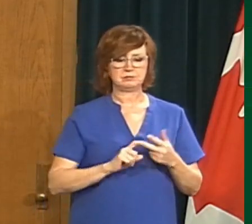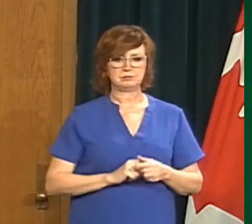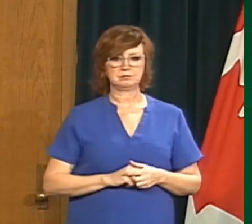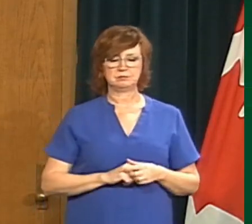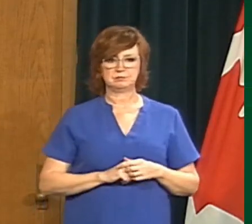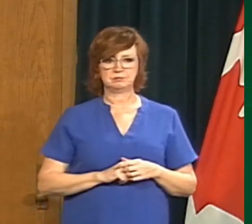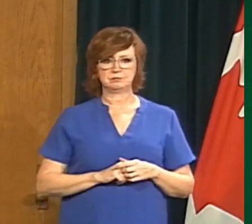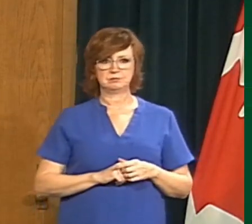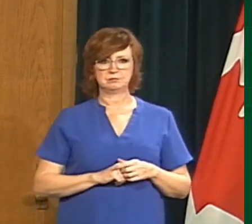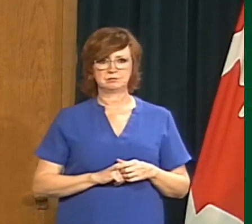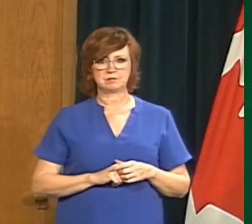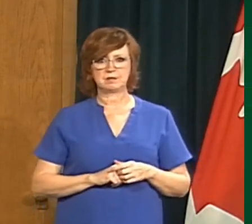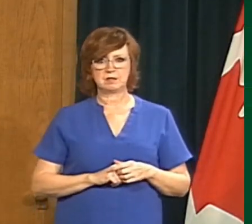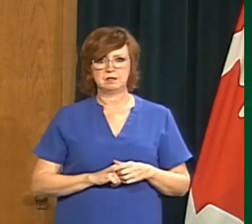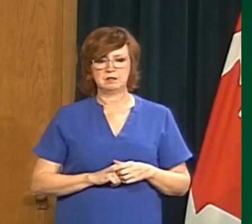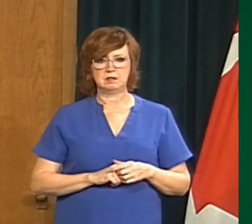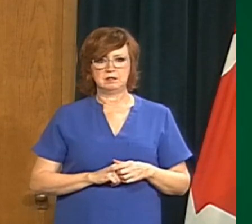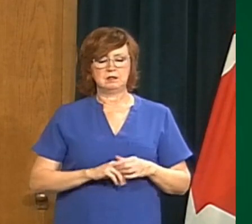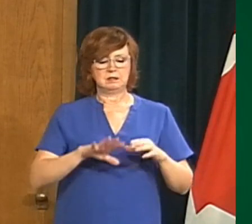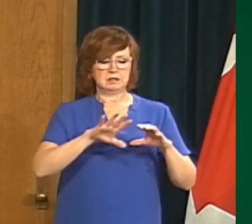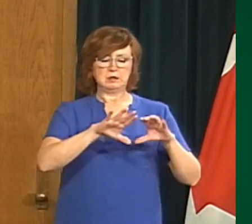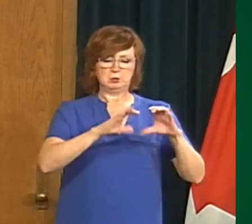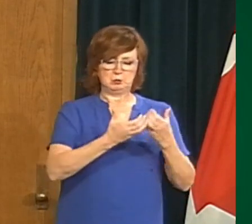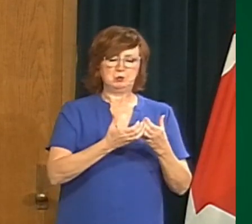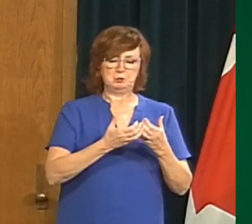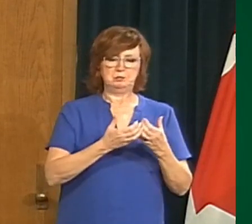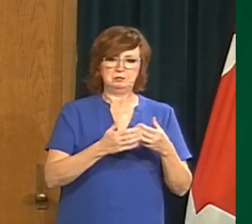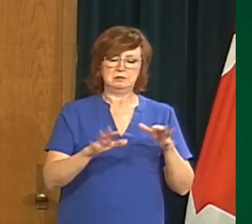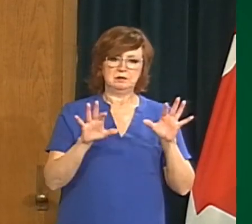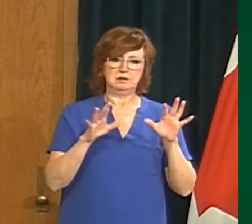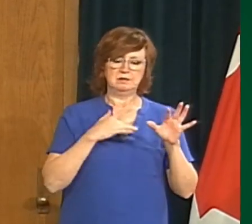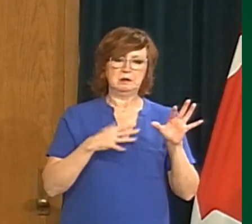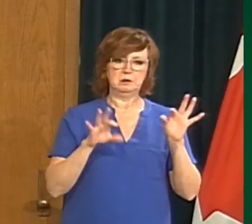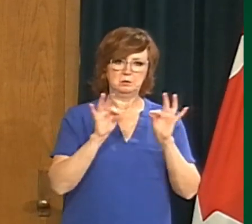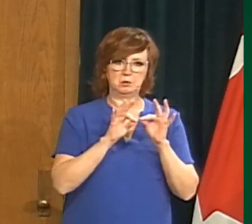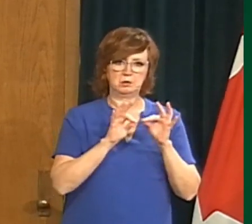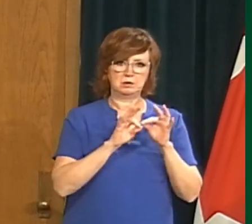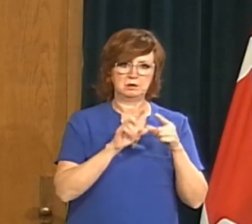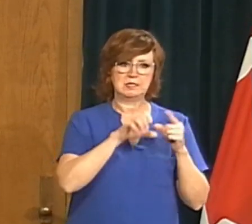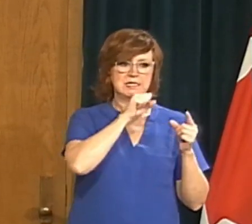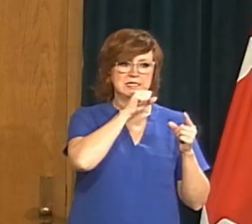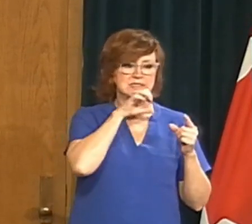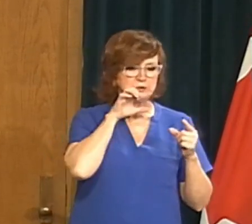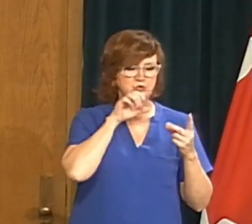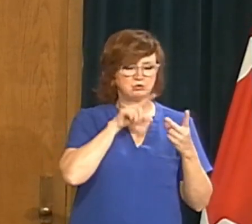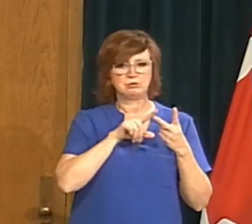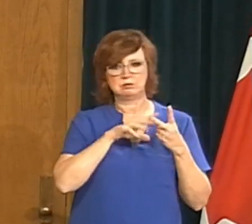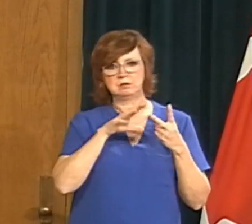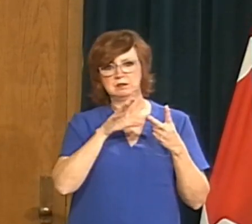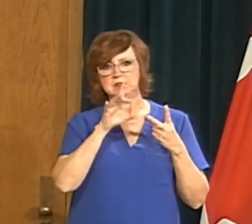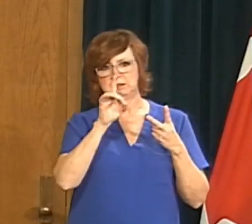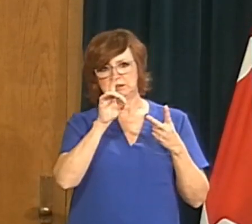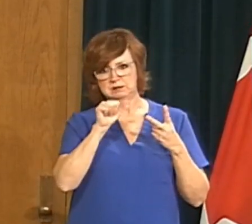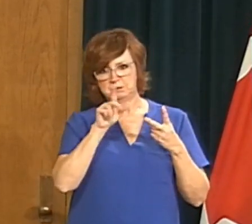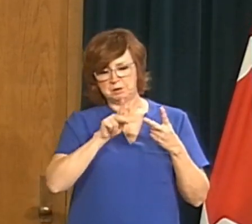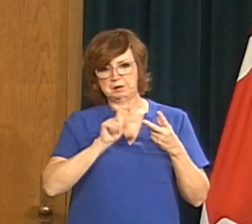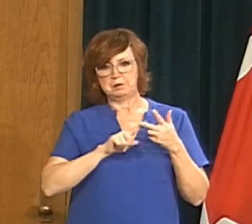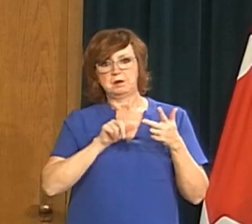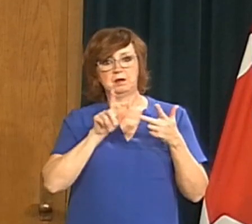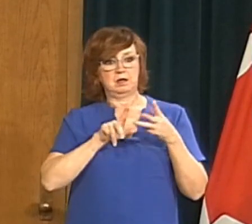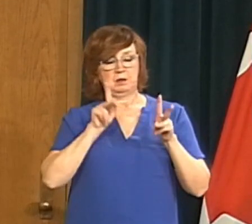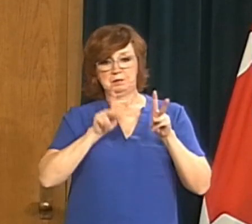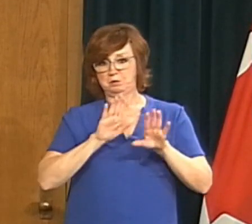So the vulnerable that we chose is seniors, individuals with disabilities, and the homeless. So we